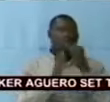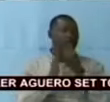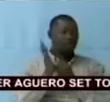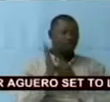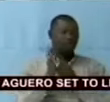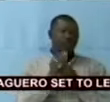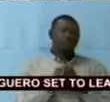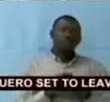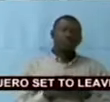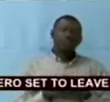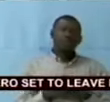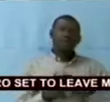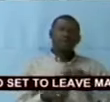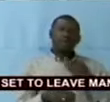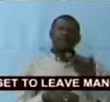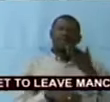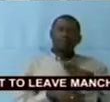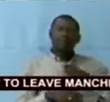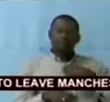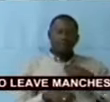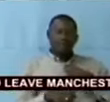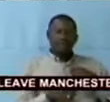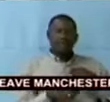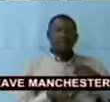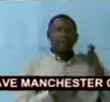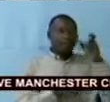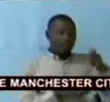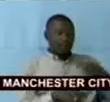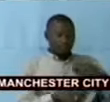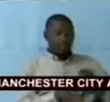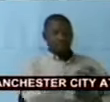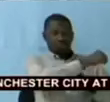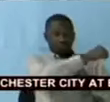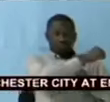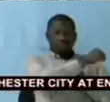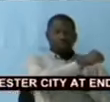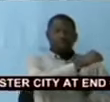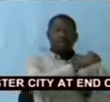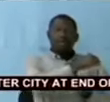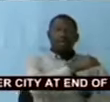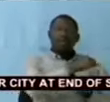then from my client's instructions,